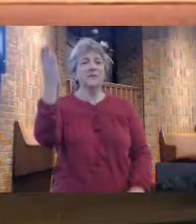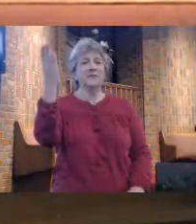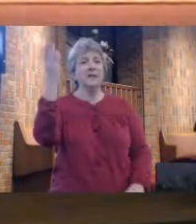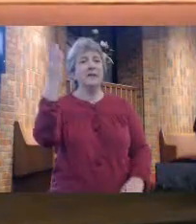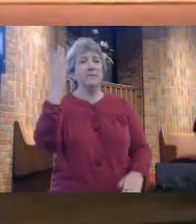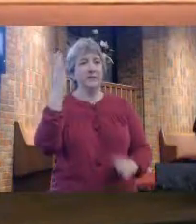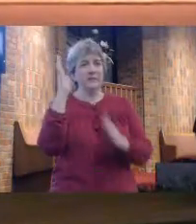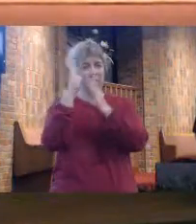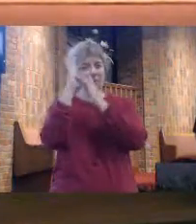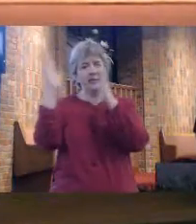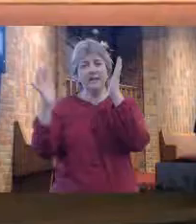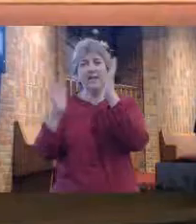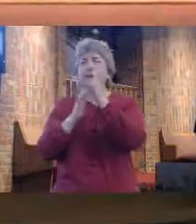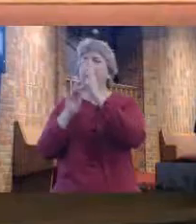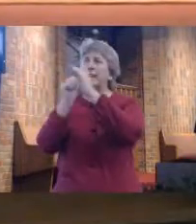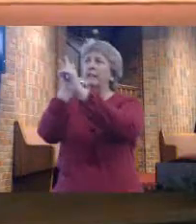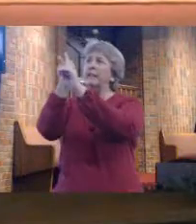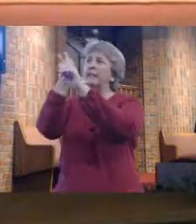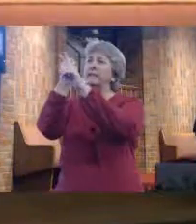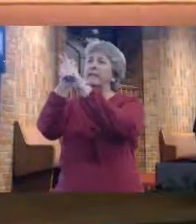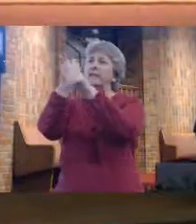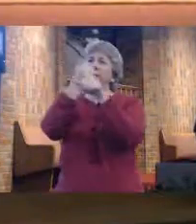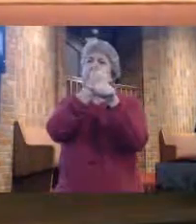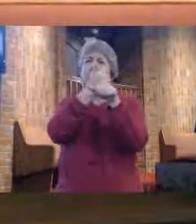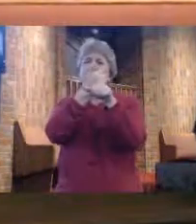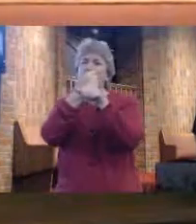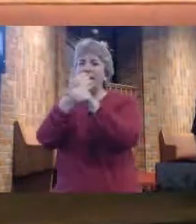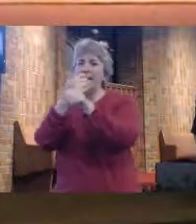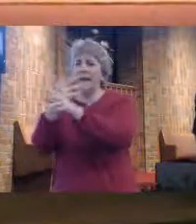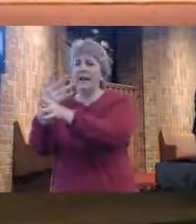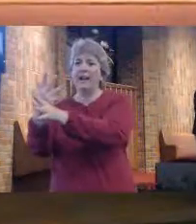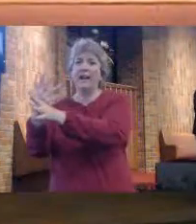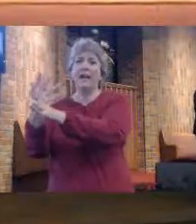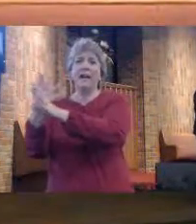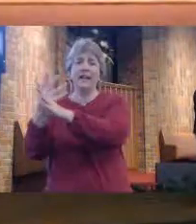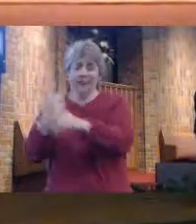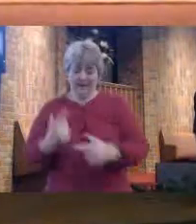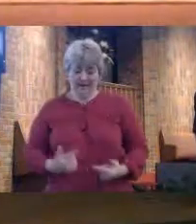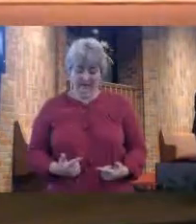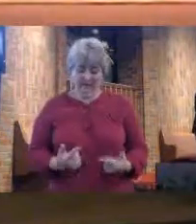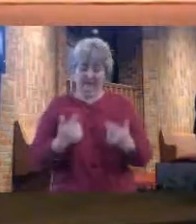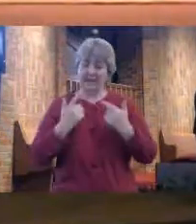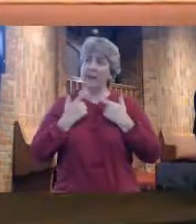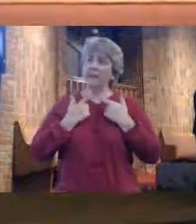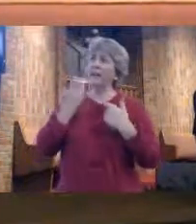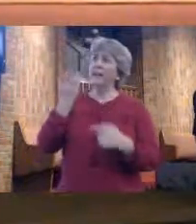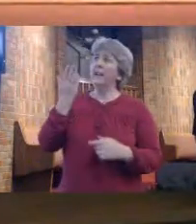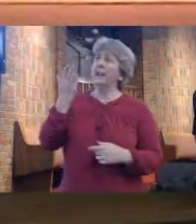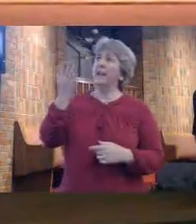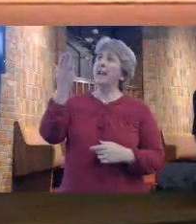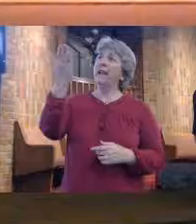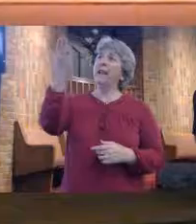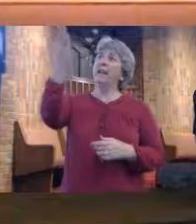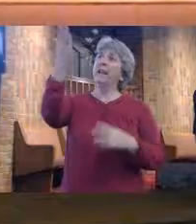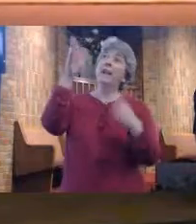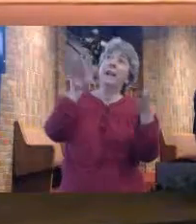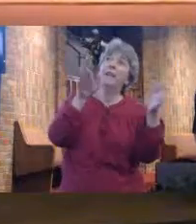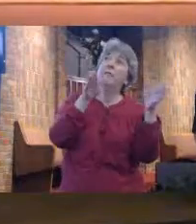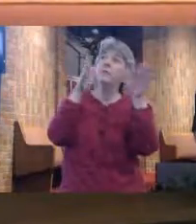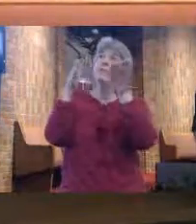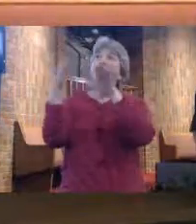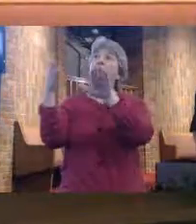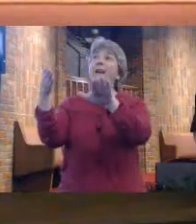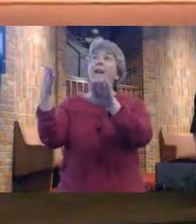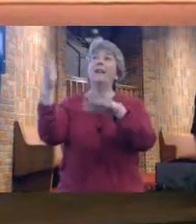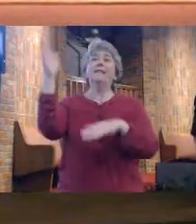soul, filled by Jesus on high, where we